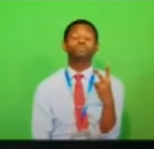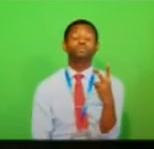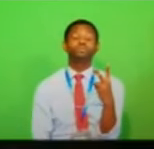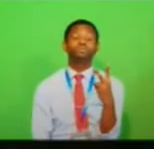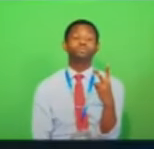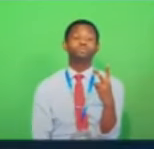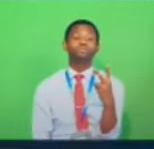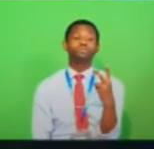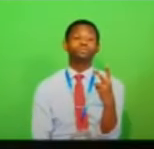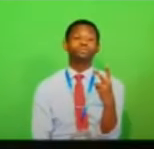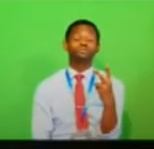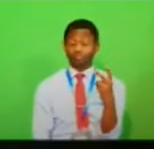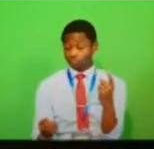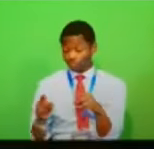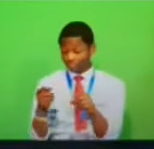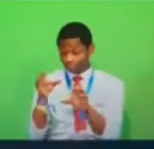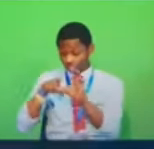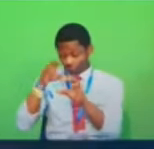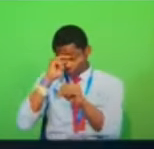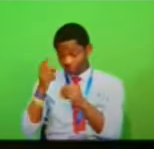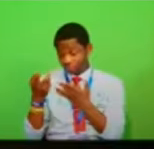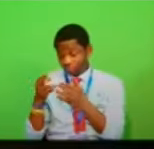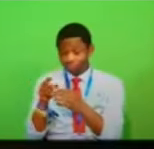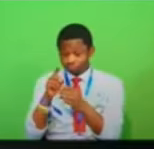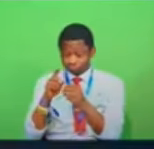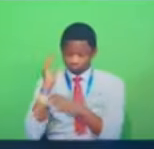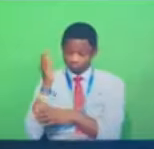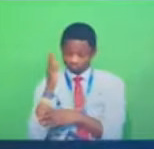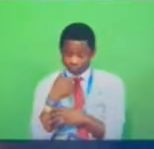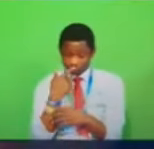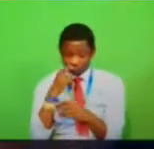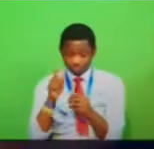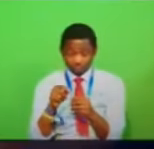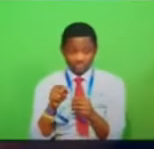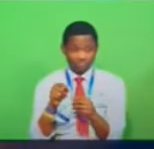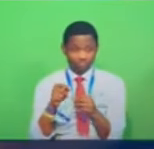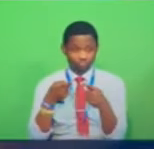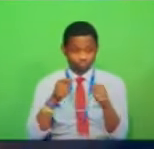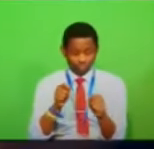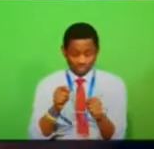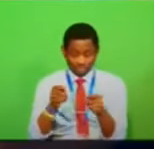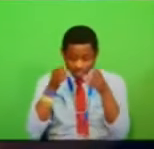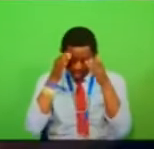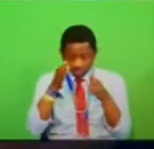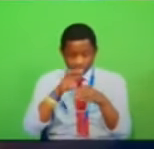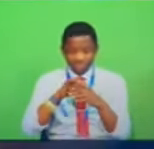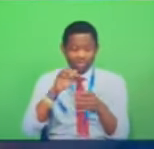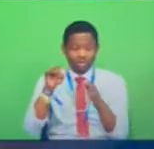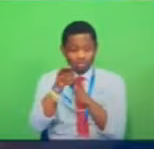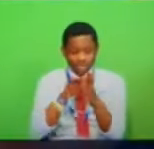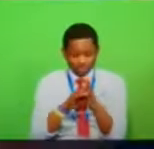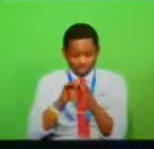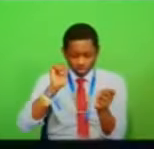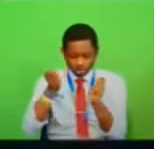the chairman's opening address, he stressed the need for contextualization of the scriptures for today. Beloved